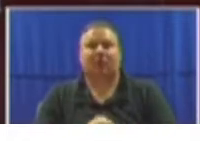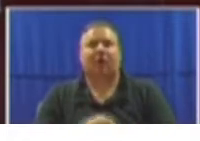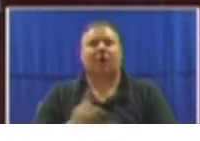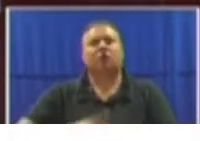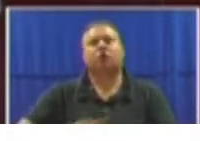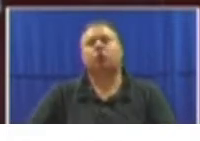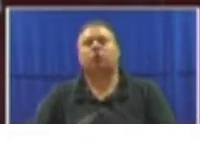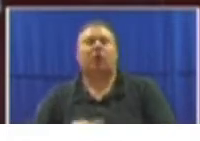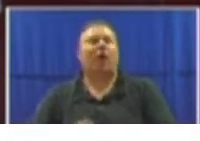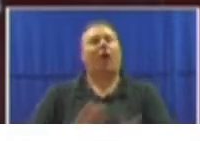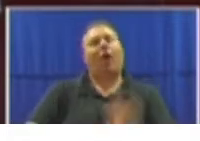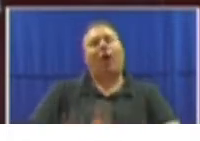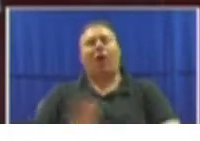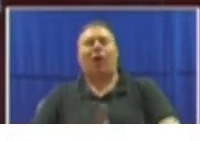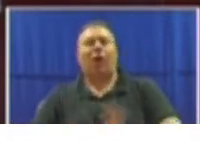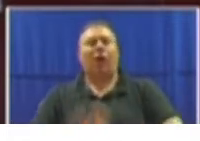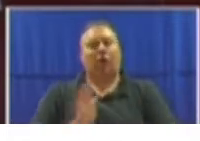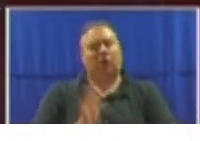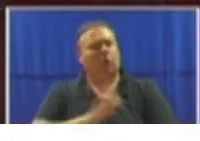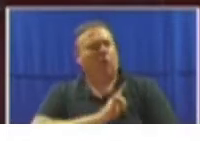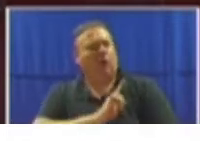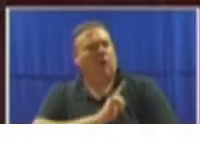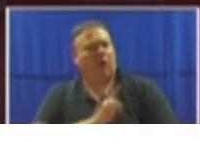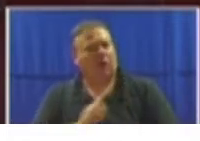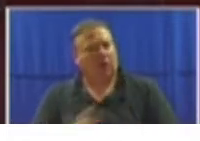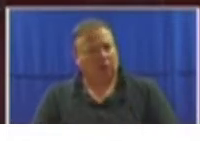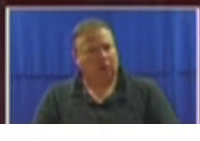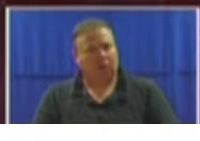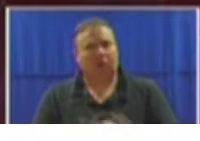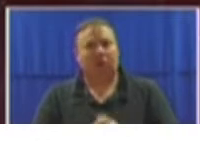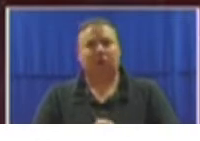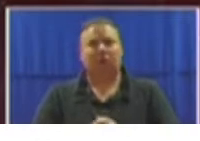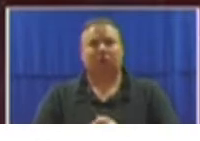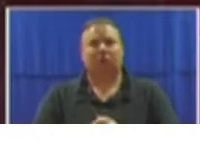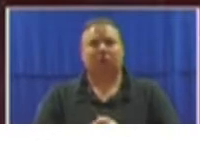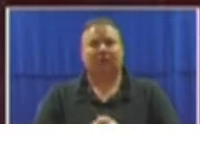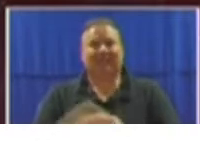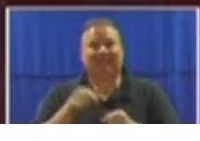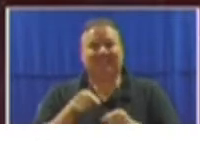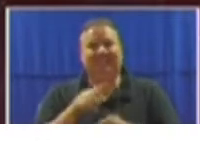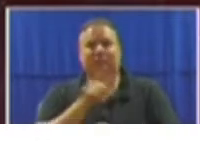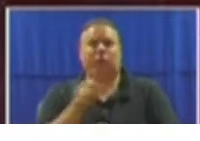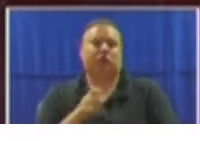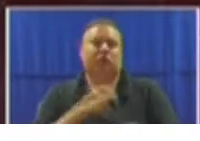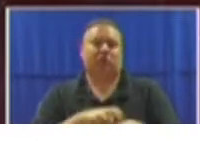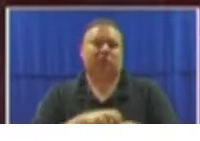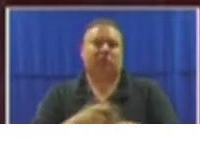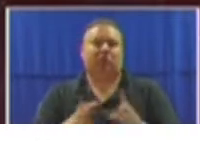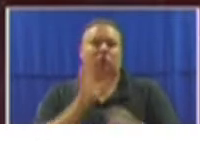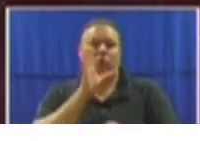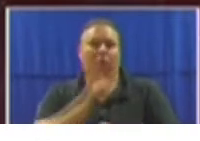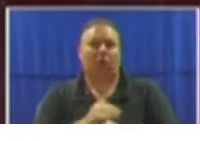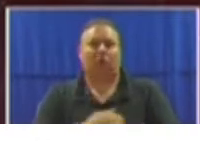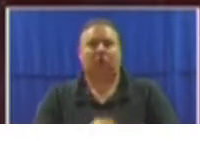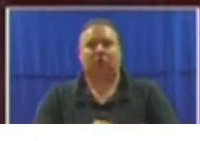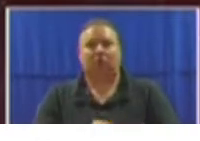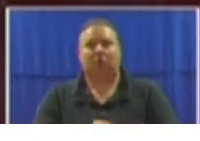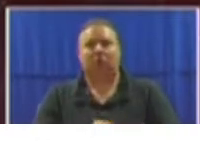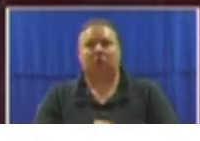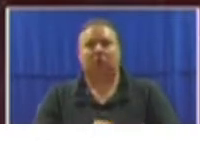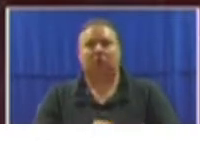excuses all the time. Why? That is a question that we must respond to. I indicated the